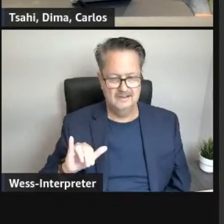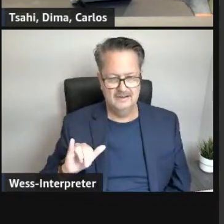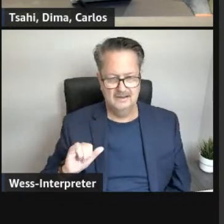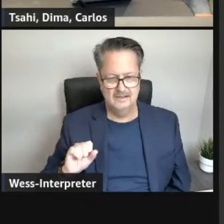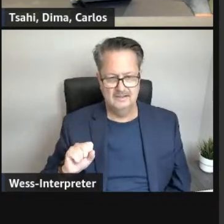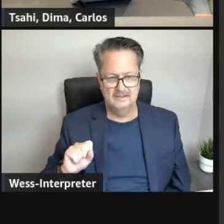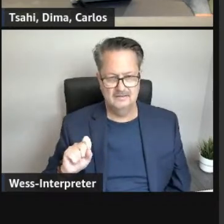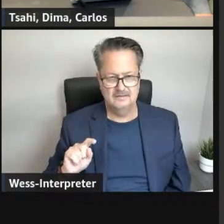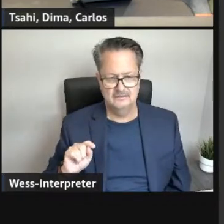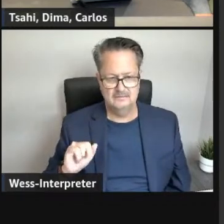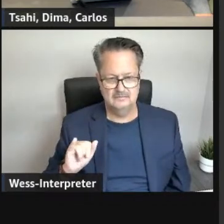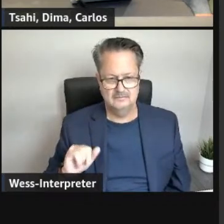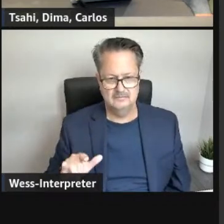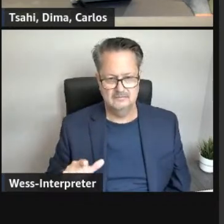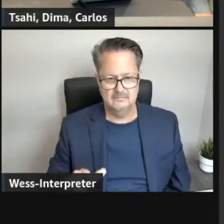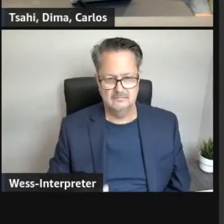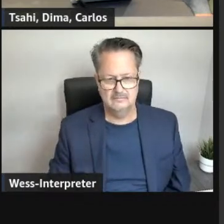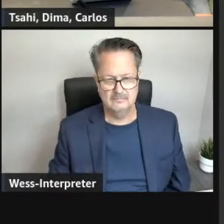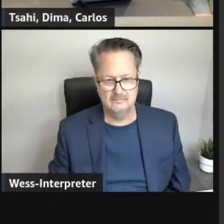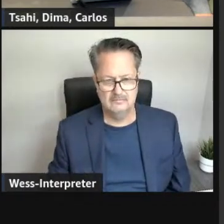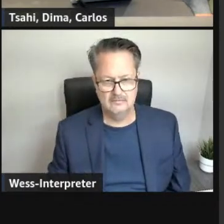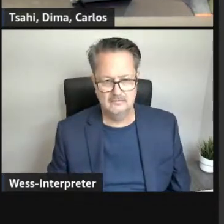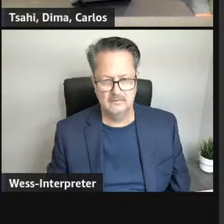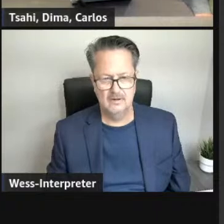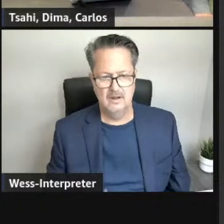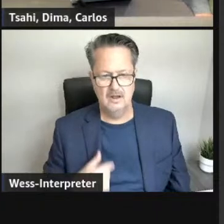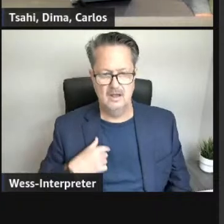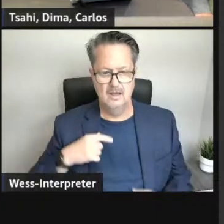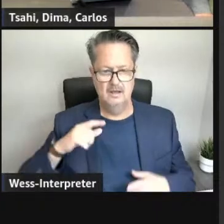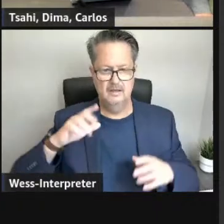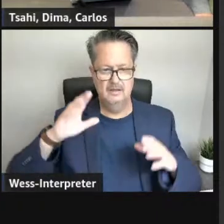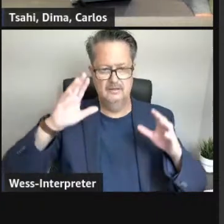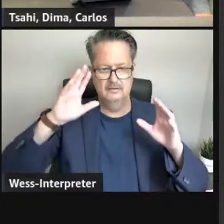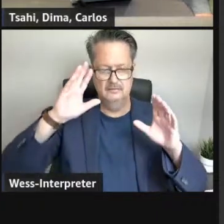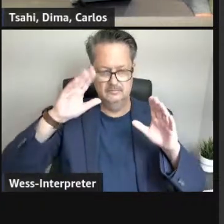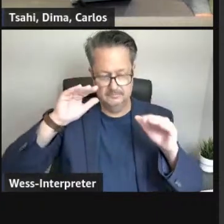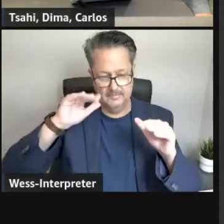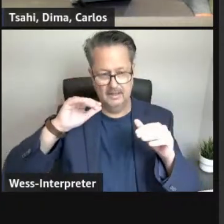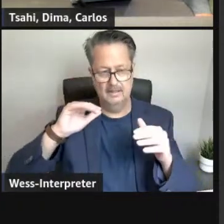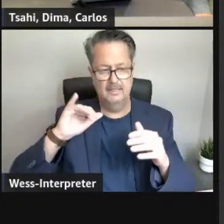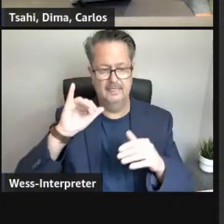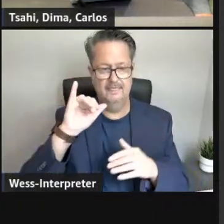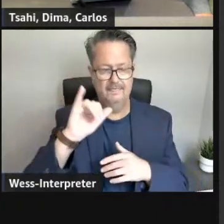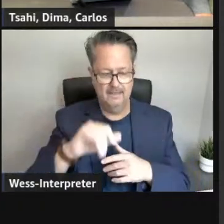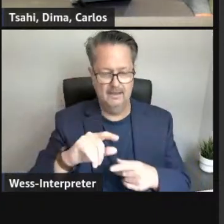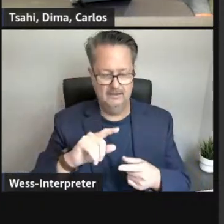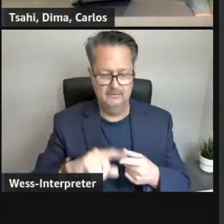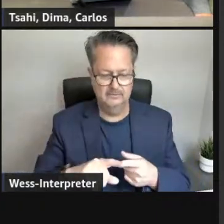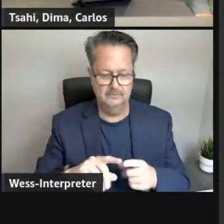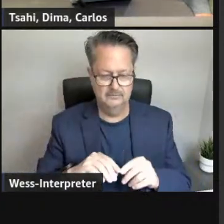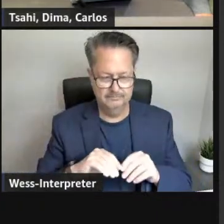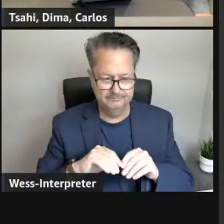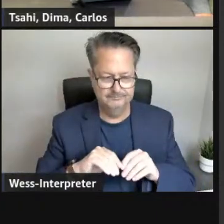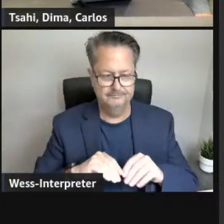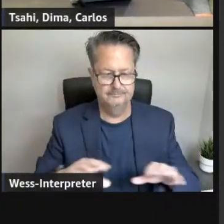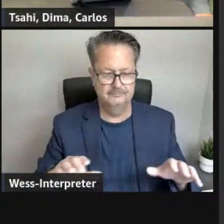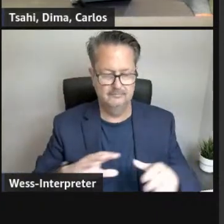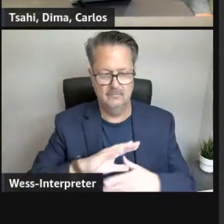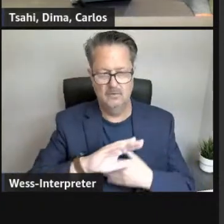And I will push this change. And I expect the additional application to be deployed on all of the clusters.